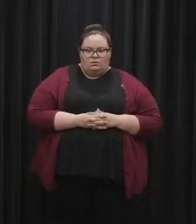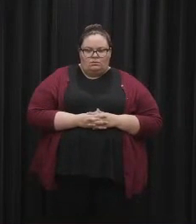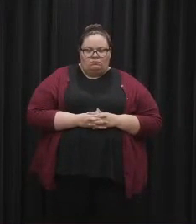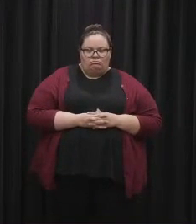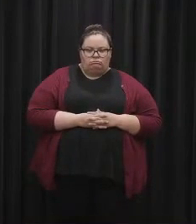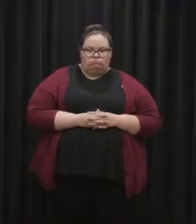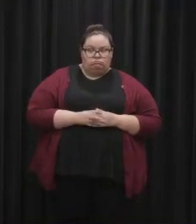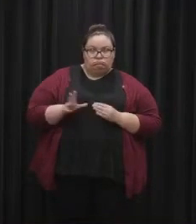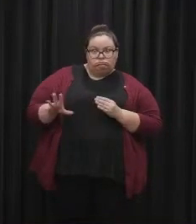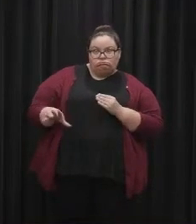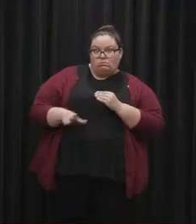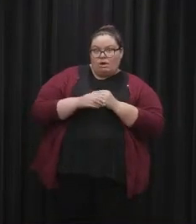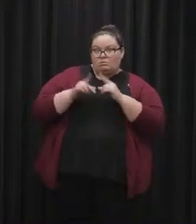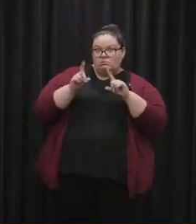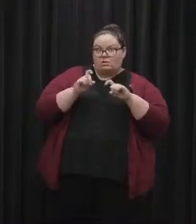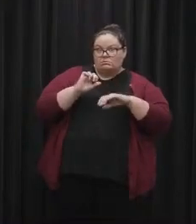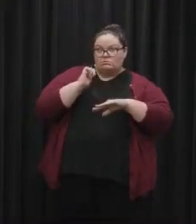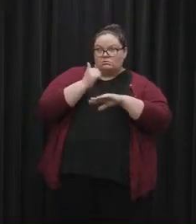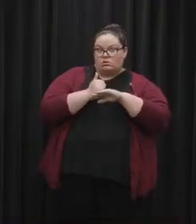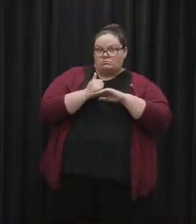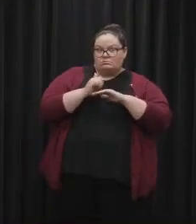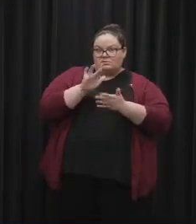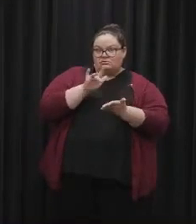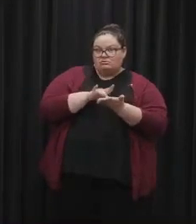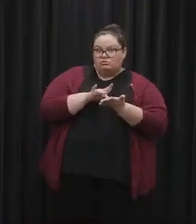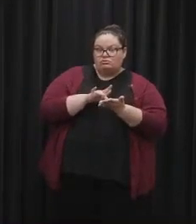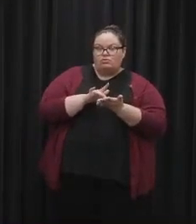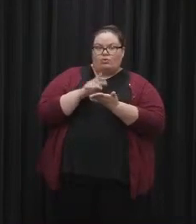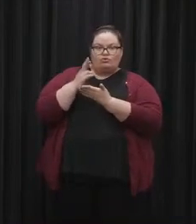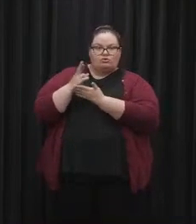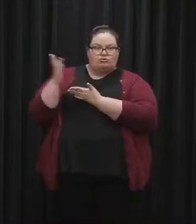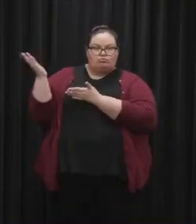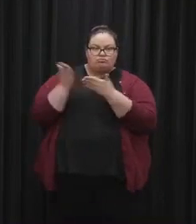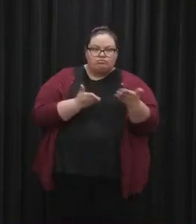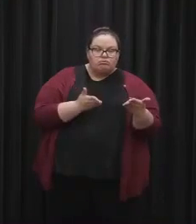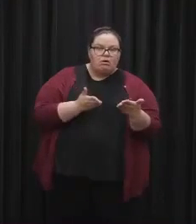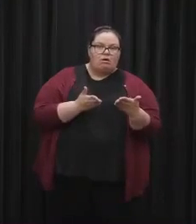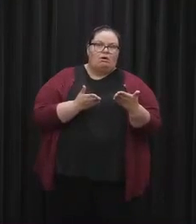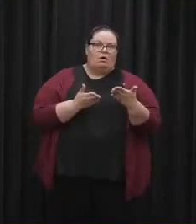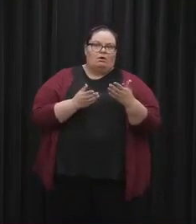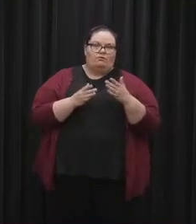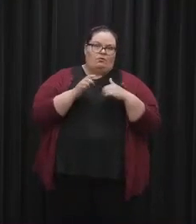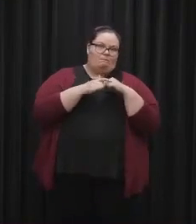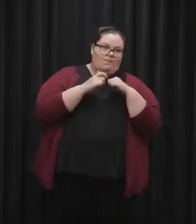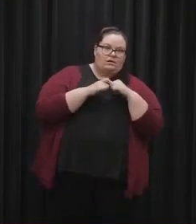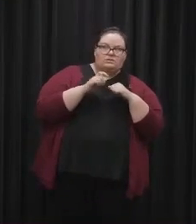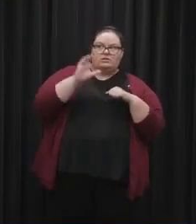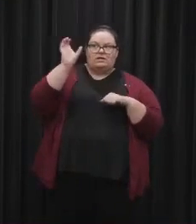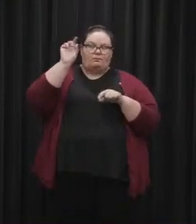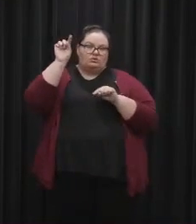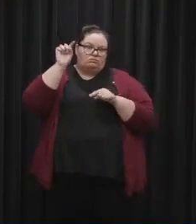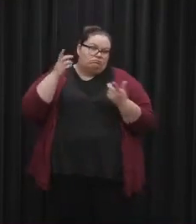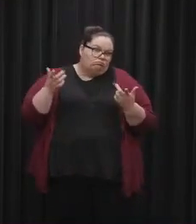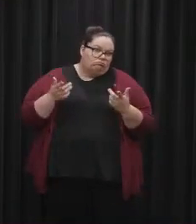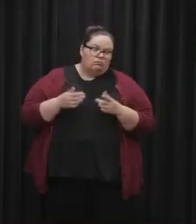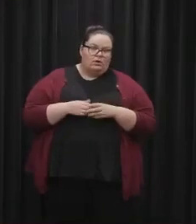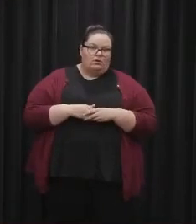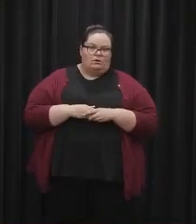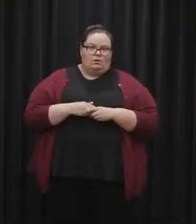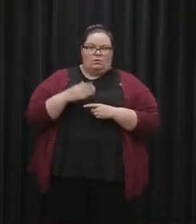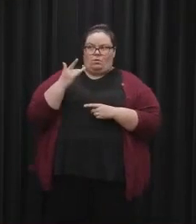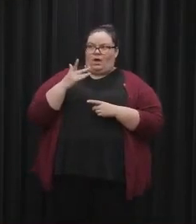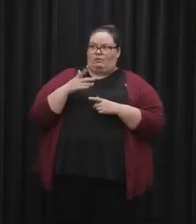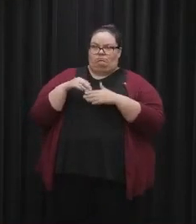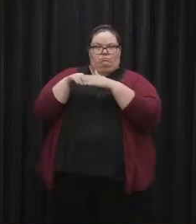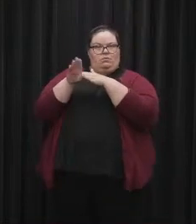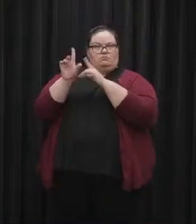additional testing sites or testing resources that have been brought into the sites of the 2 outbreaks, so Campbellton and Moncton, you know,